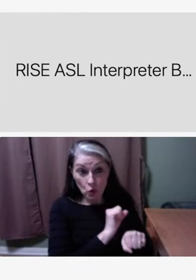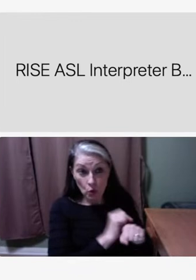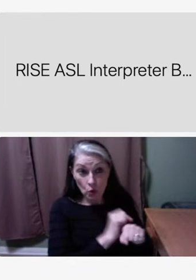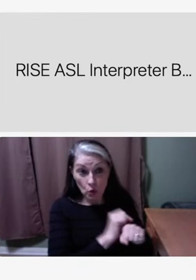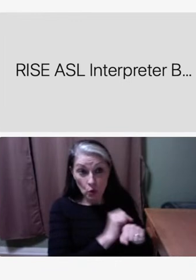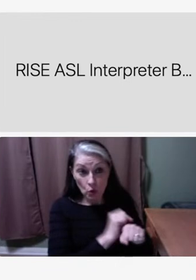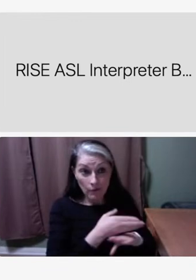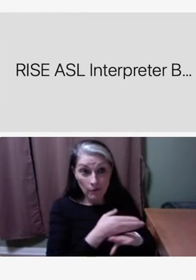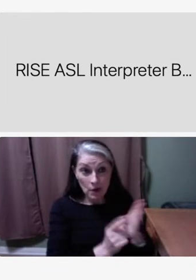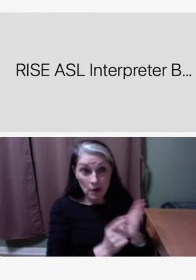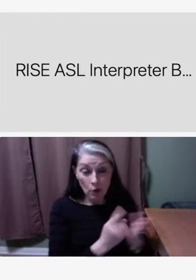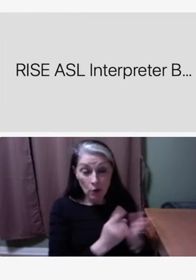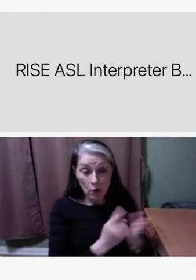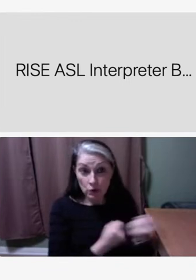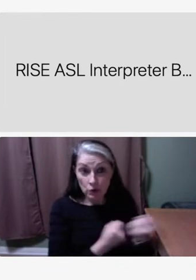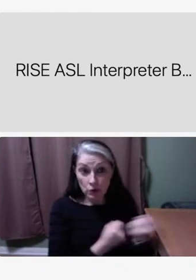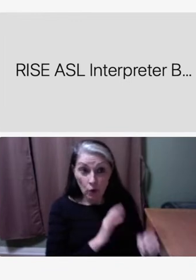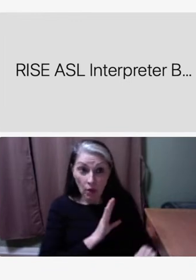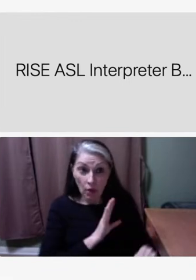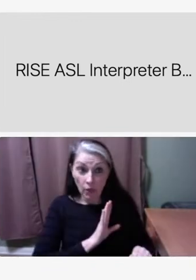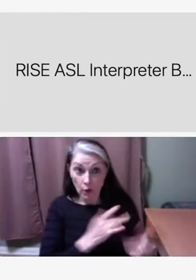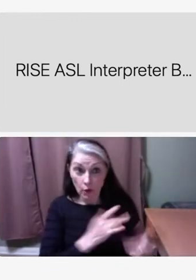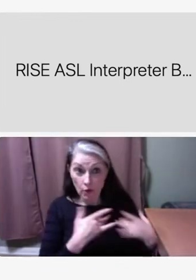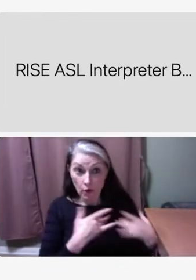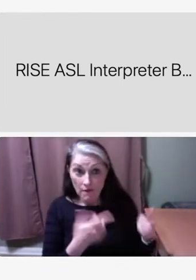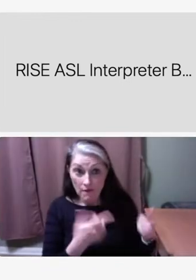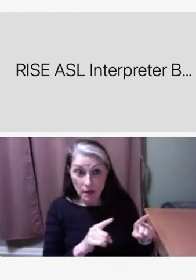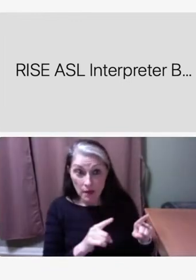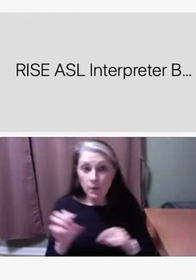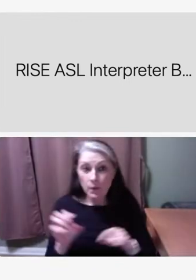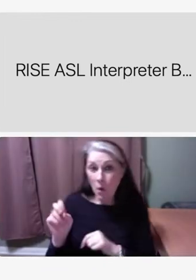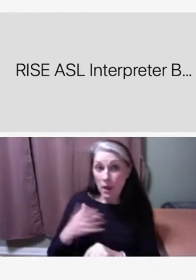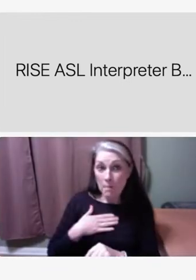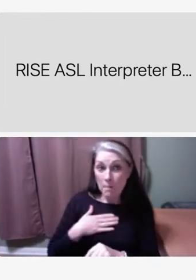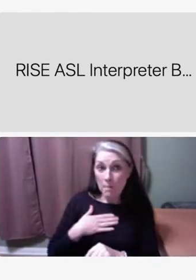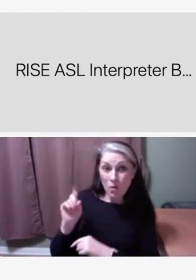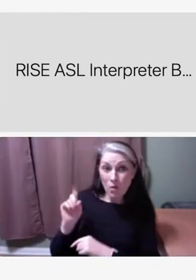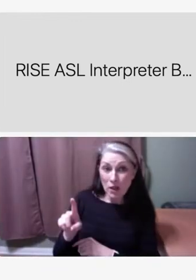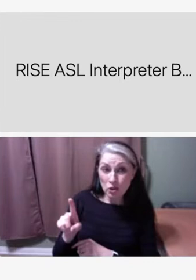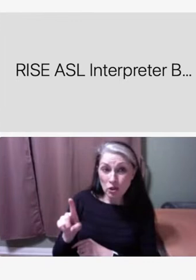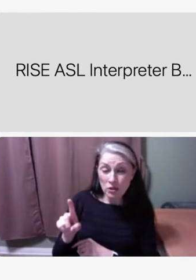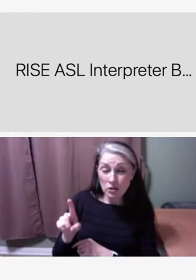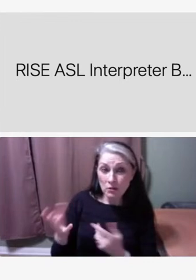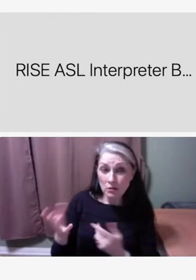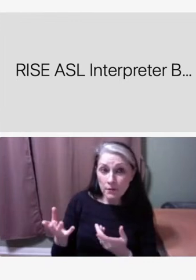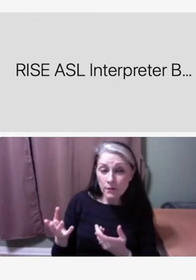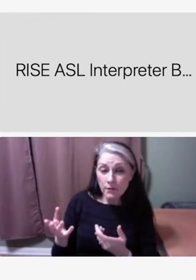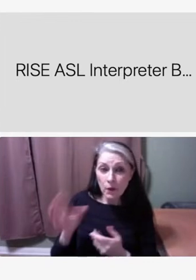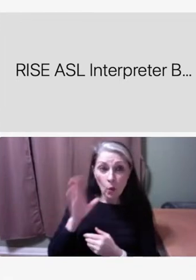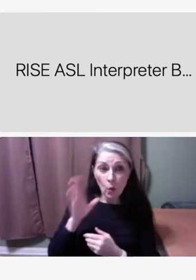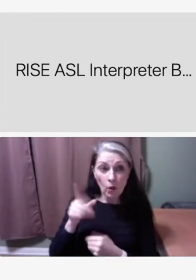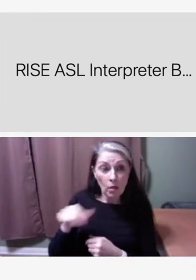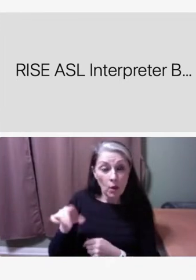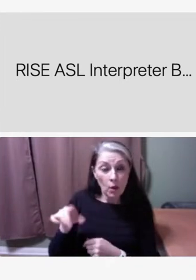event. Okay, so then my question is that will those same porta potties